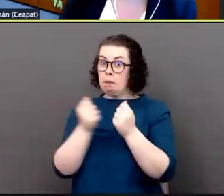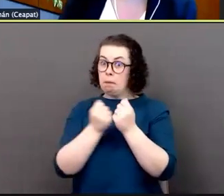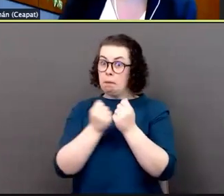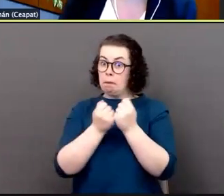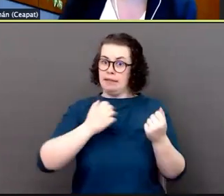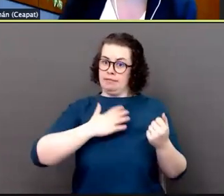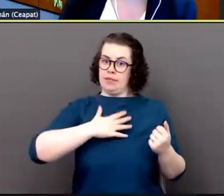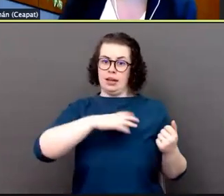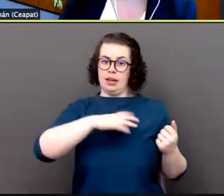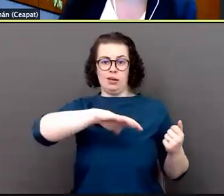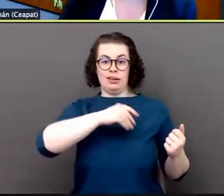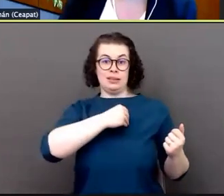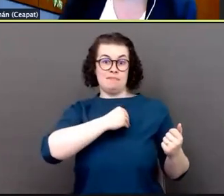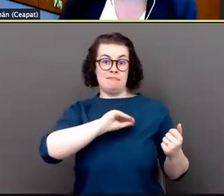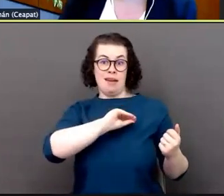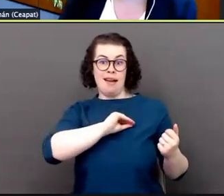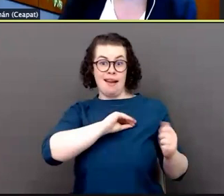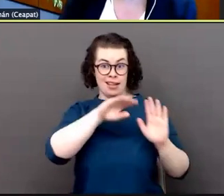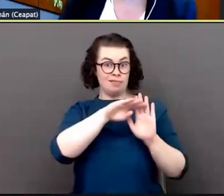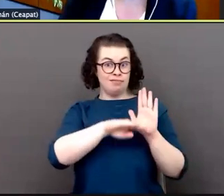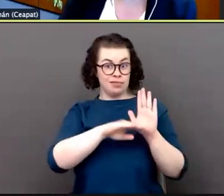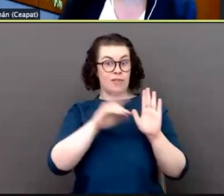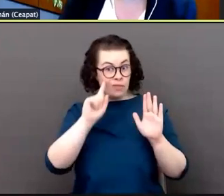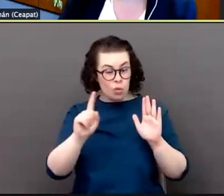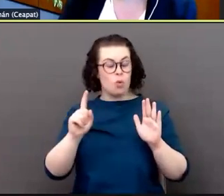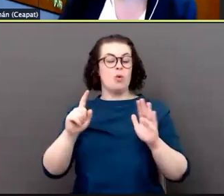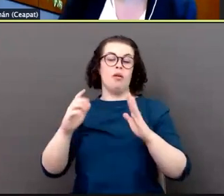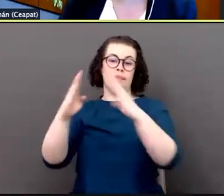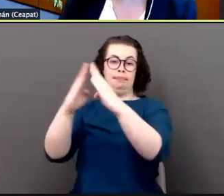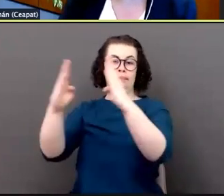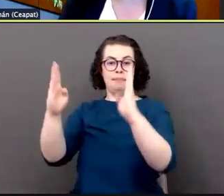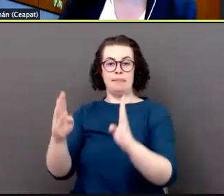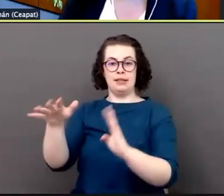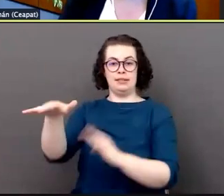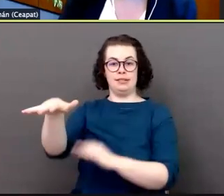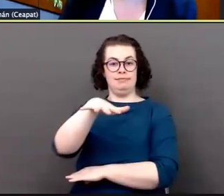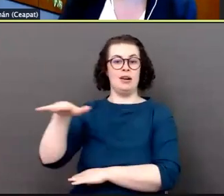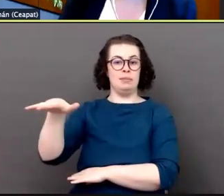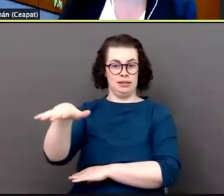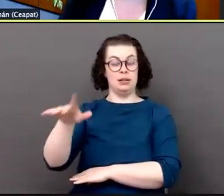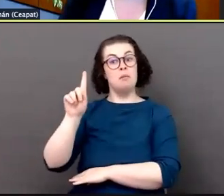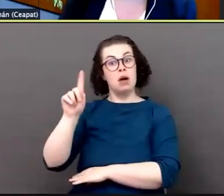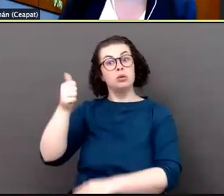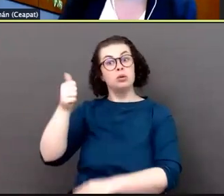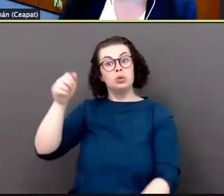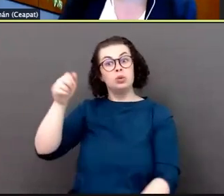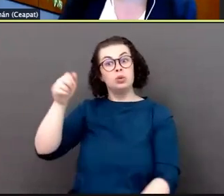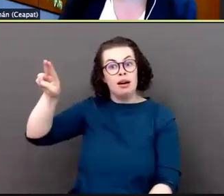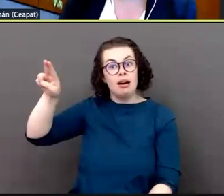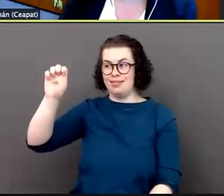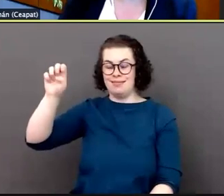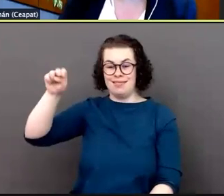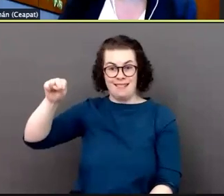the mandatorily built environment, be they national, regional, or